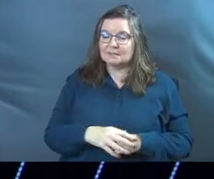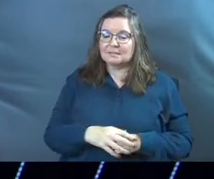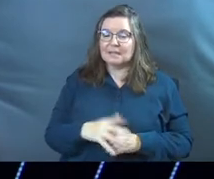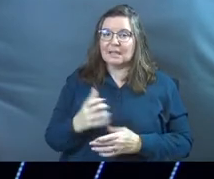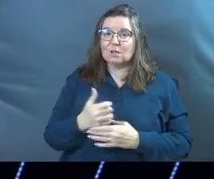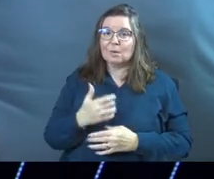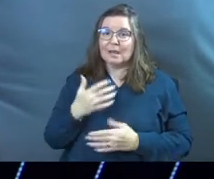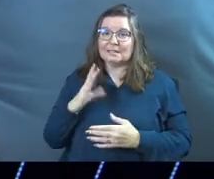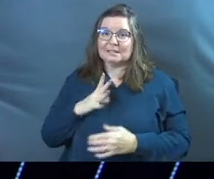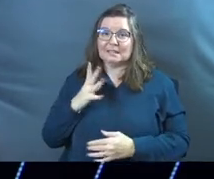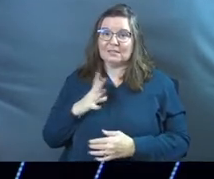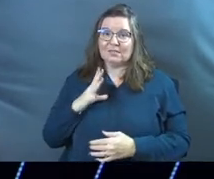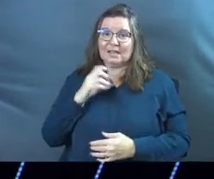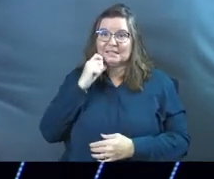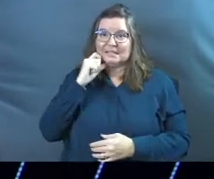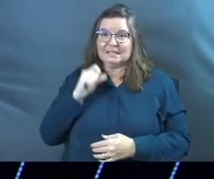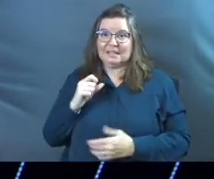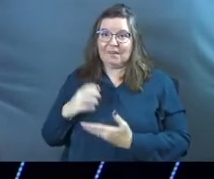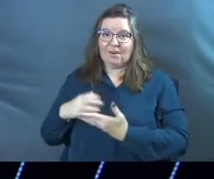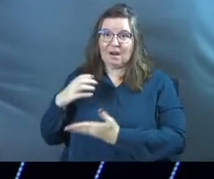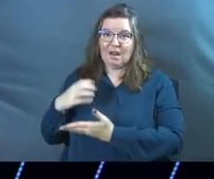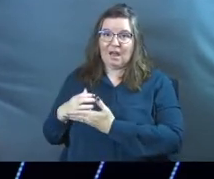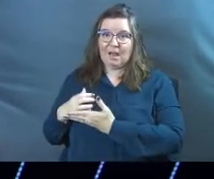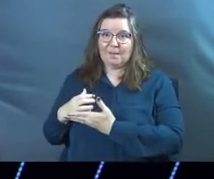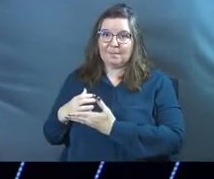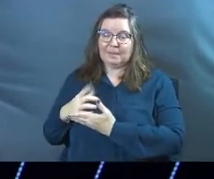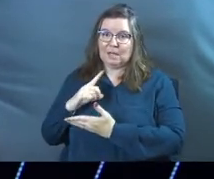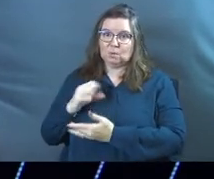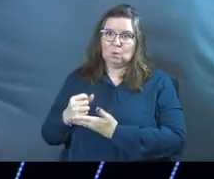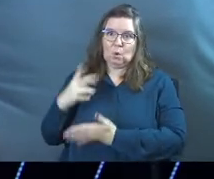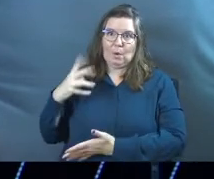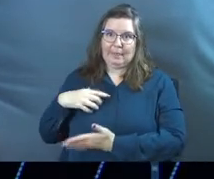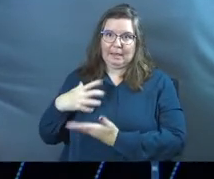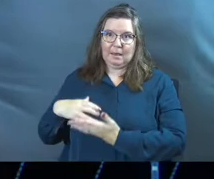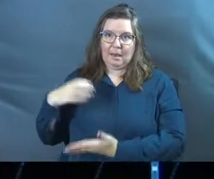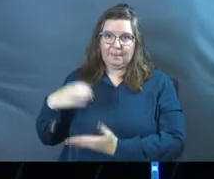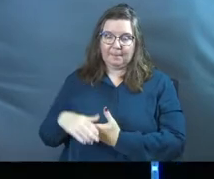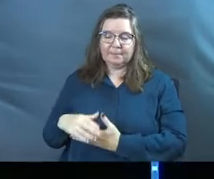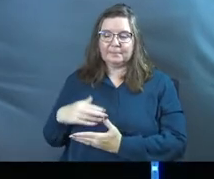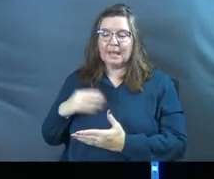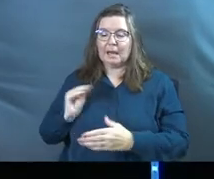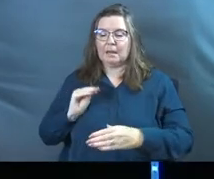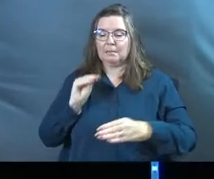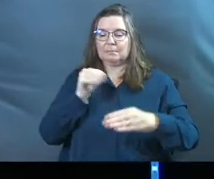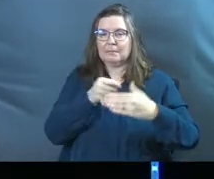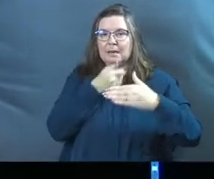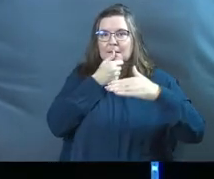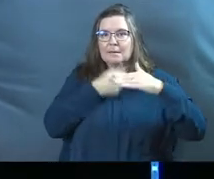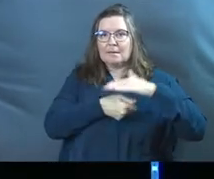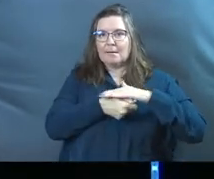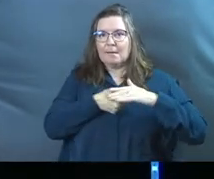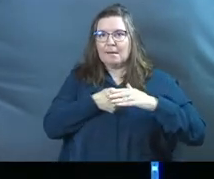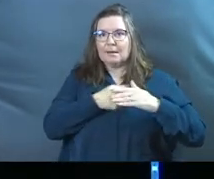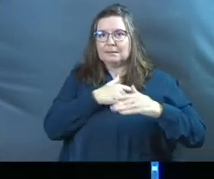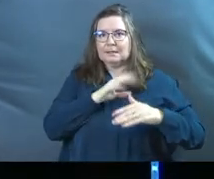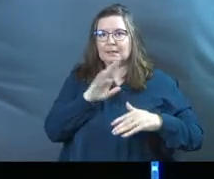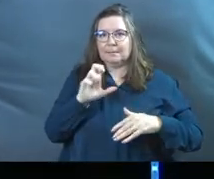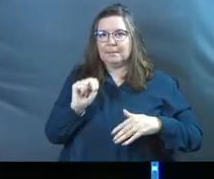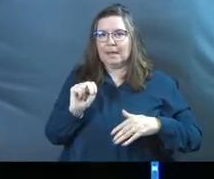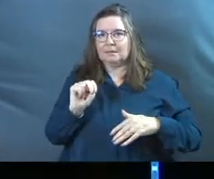He grabs this fancy silver cup, and it's super wealthy cup, right? And he hides it in Benjamin's food